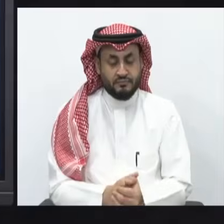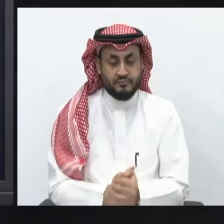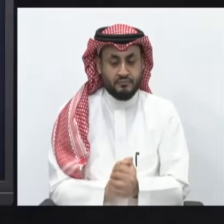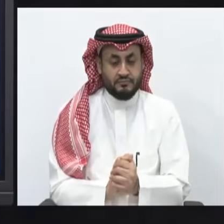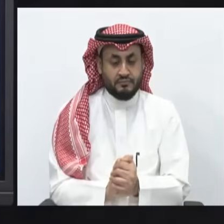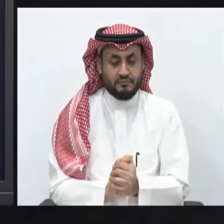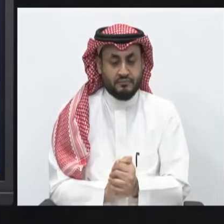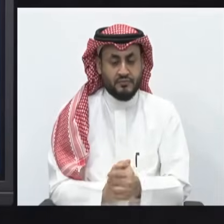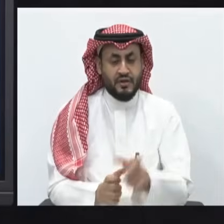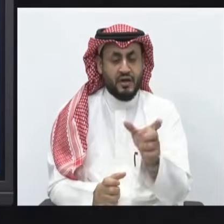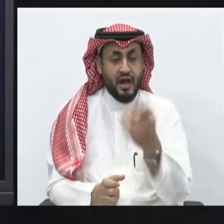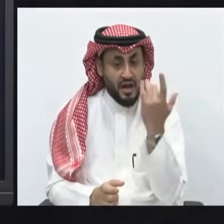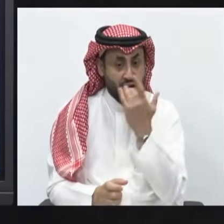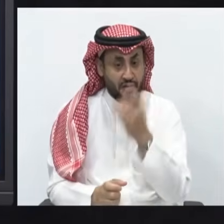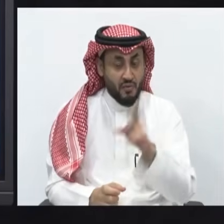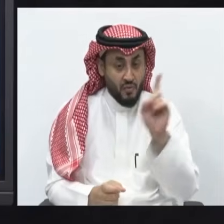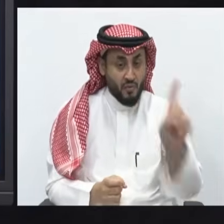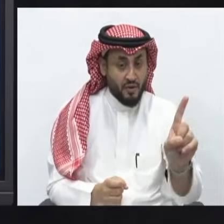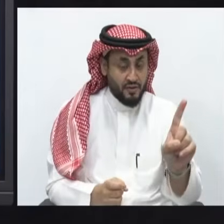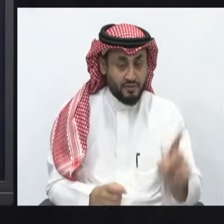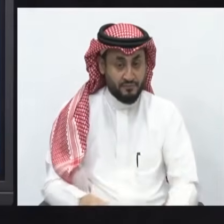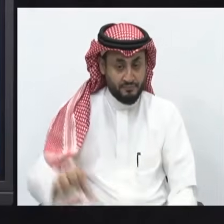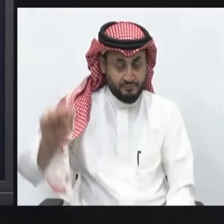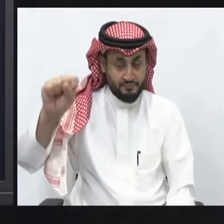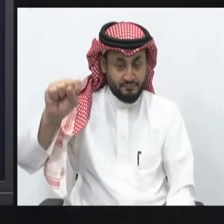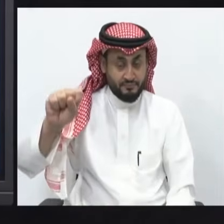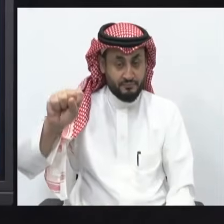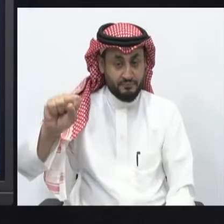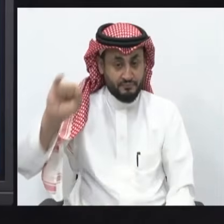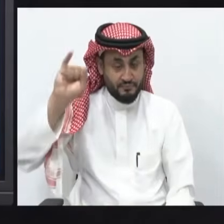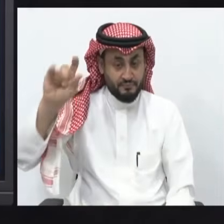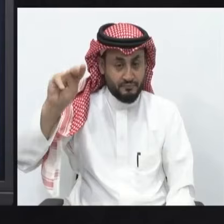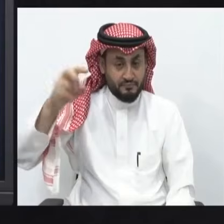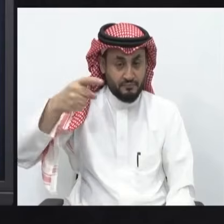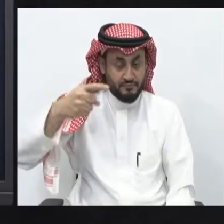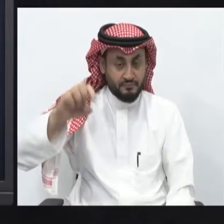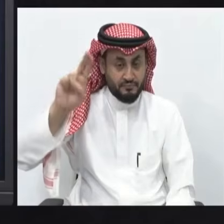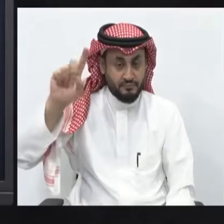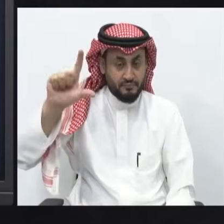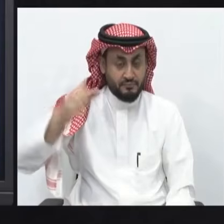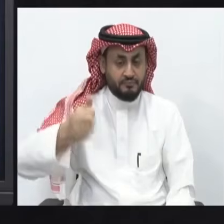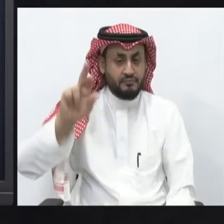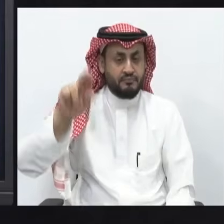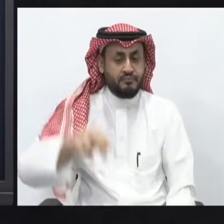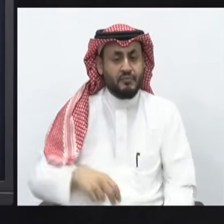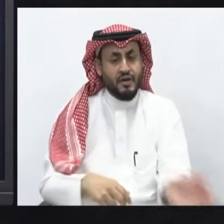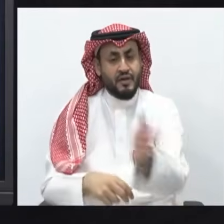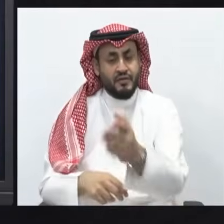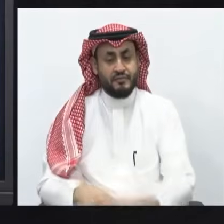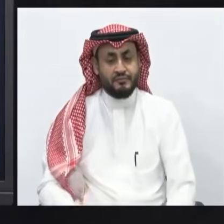we call one thing singular and many things, 2, 3, 4, we call